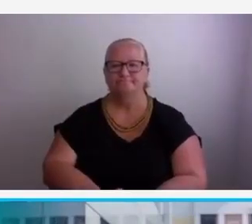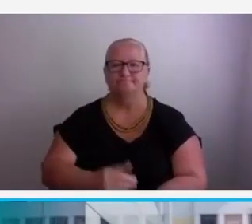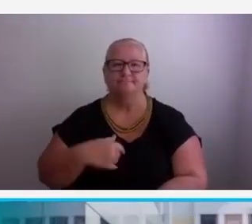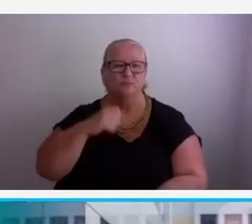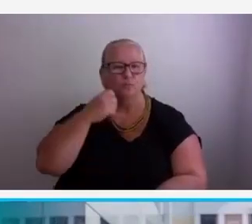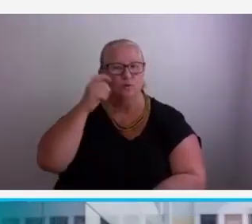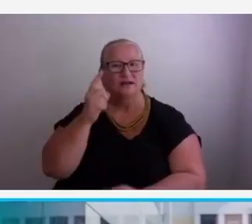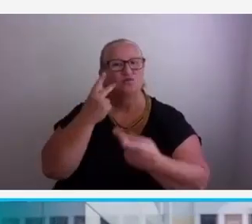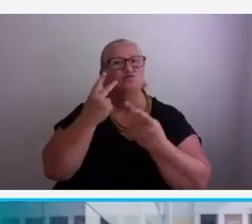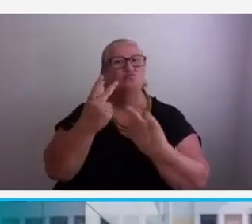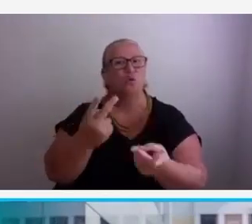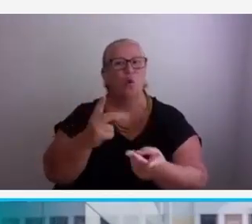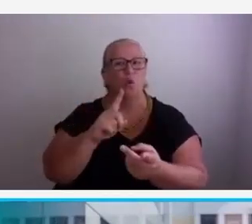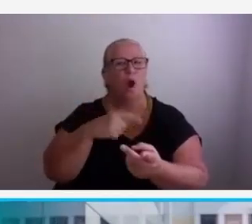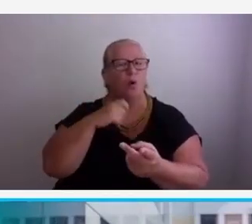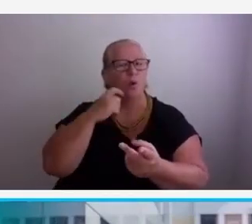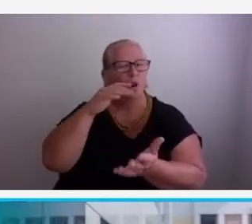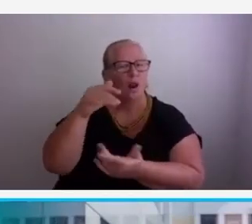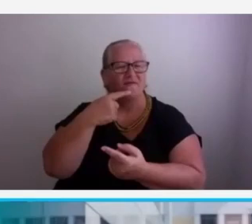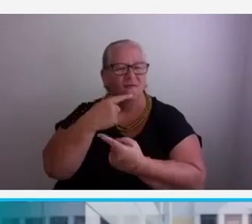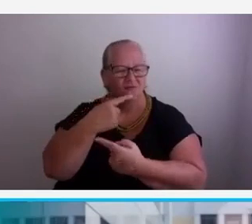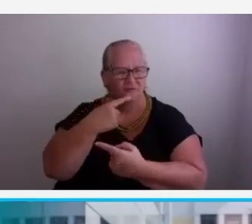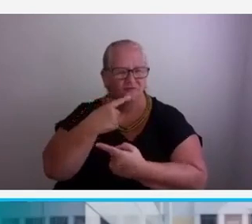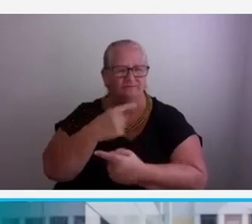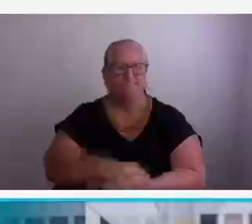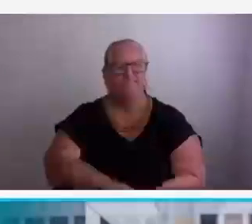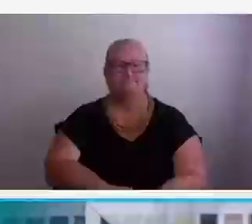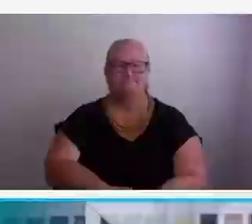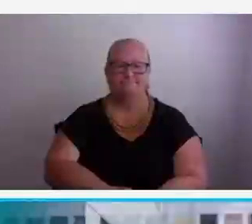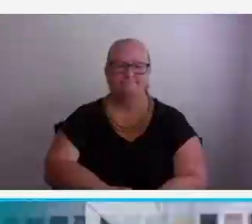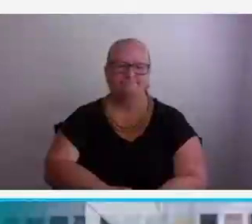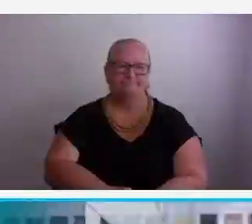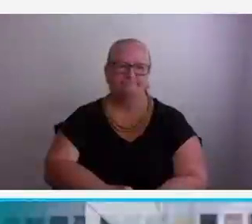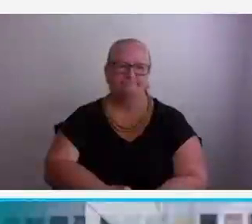what will be collected in the report. So if you wanted to flip to the next slide.